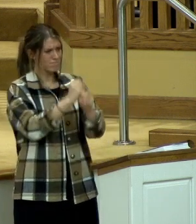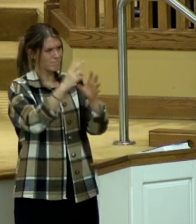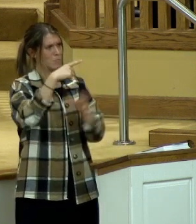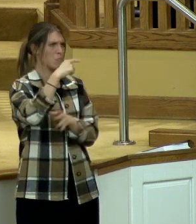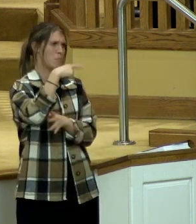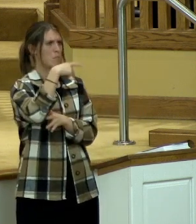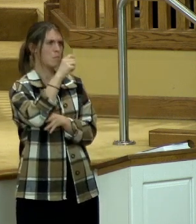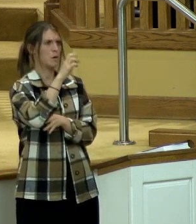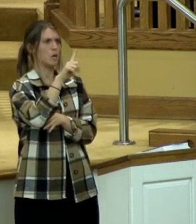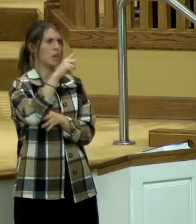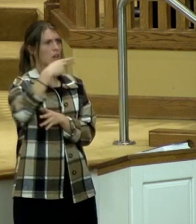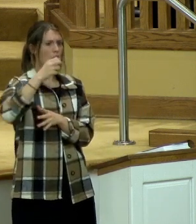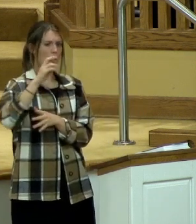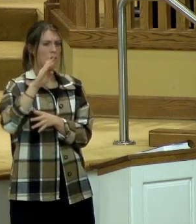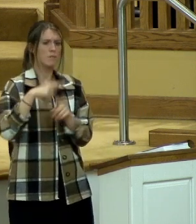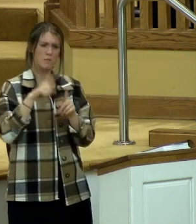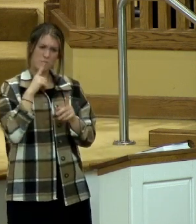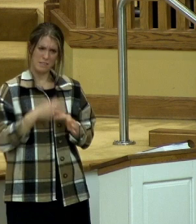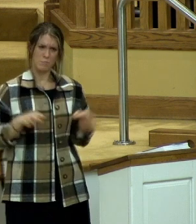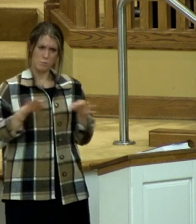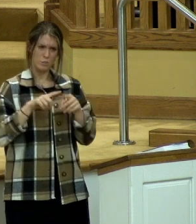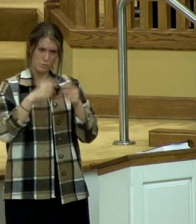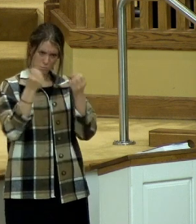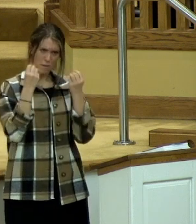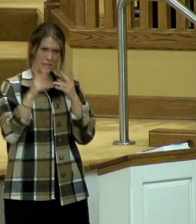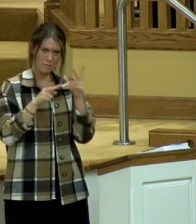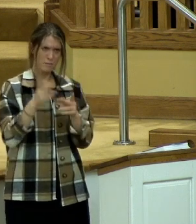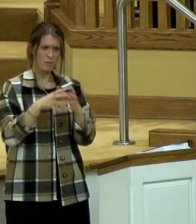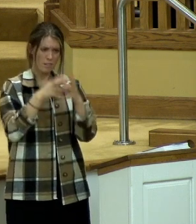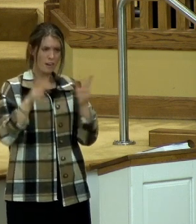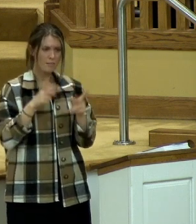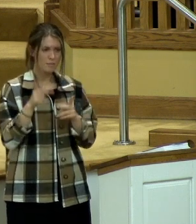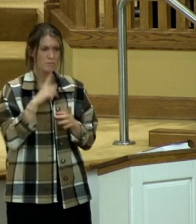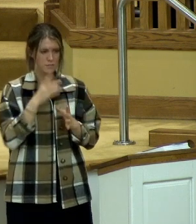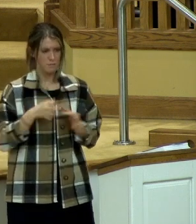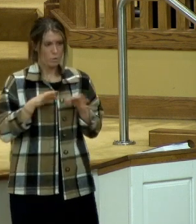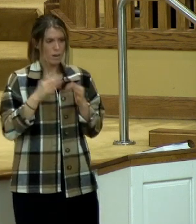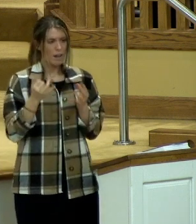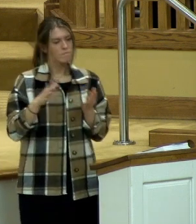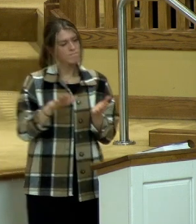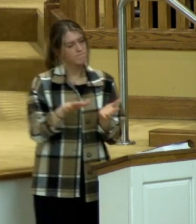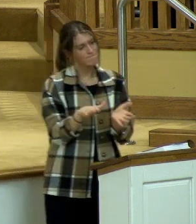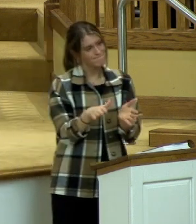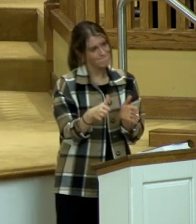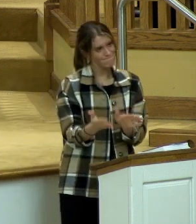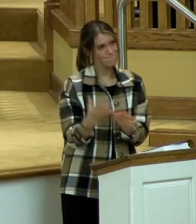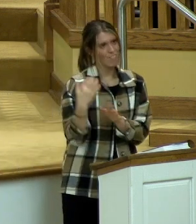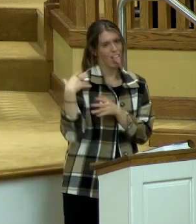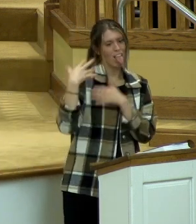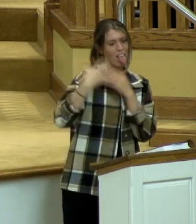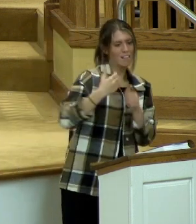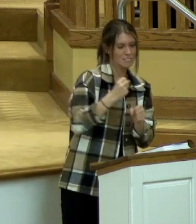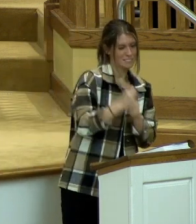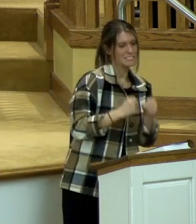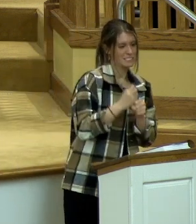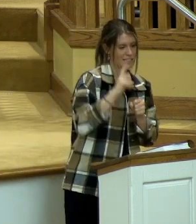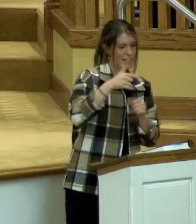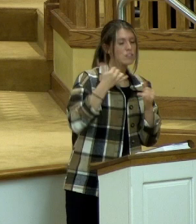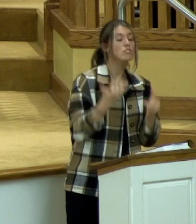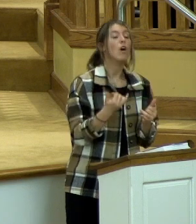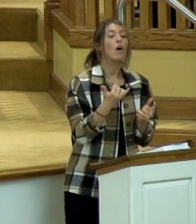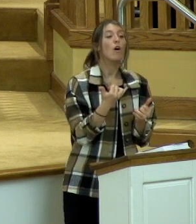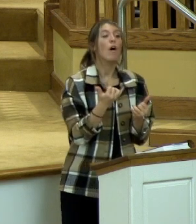boy, it was very significant to a lot of people. And a lot of people that it was significant to are gone now. So they're not there to remind us of it. So it